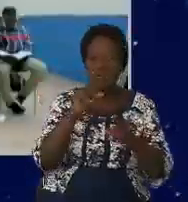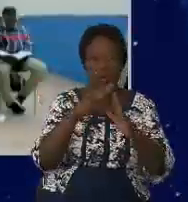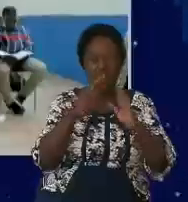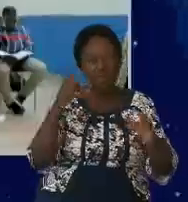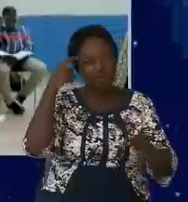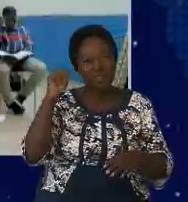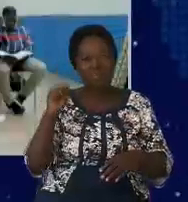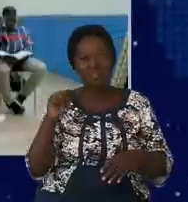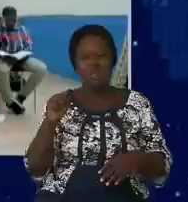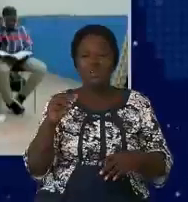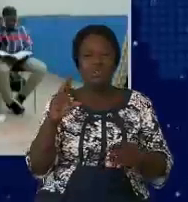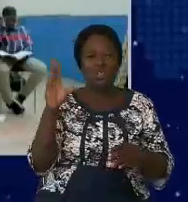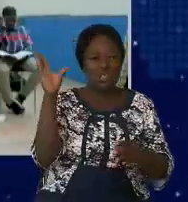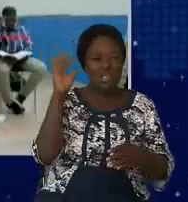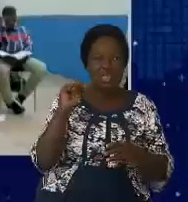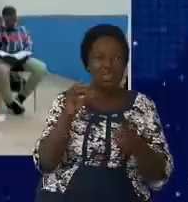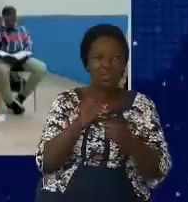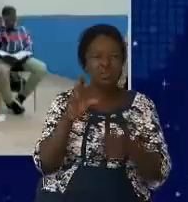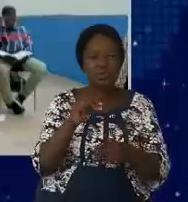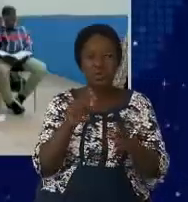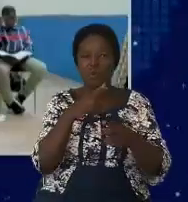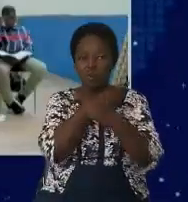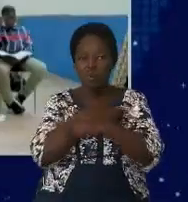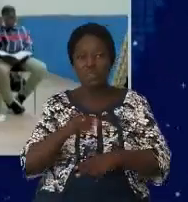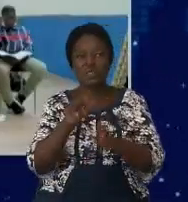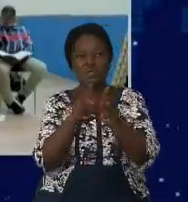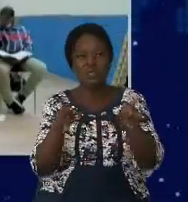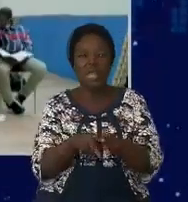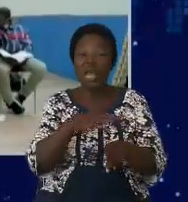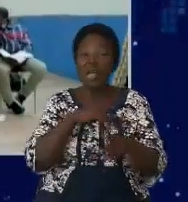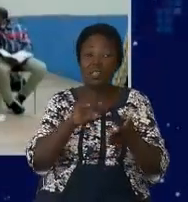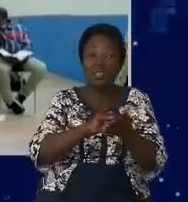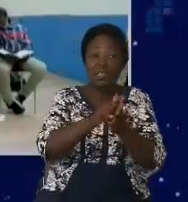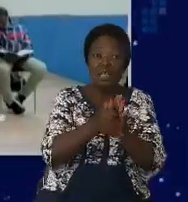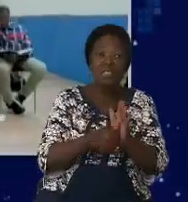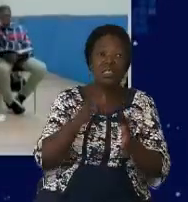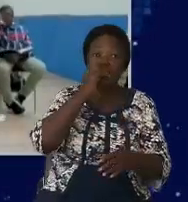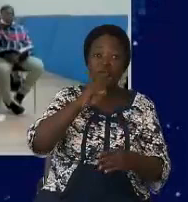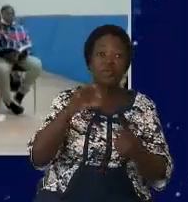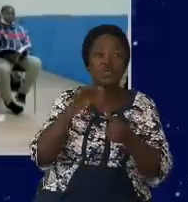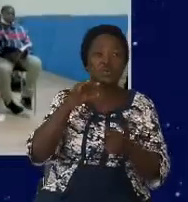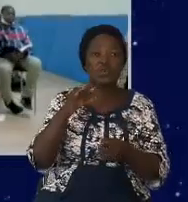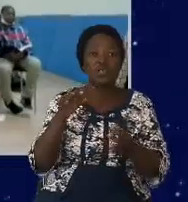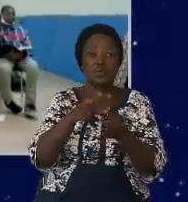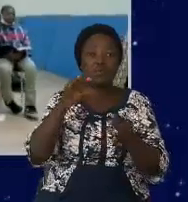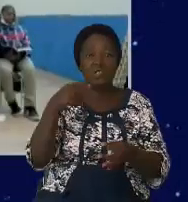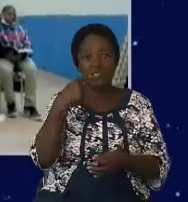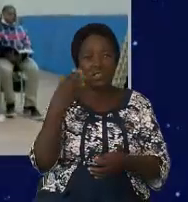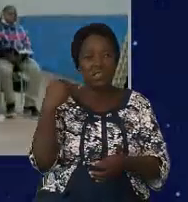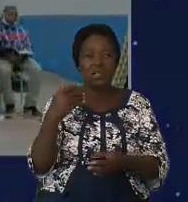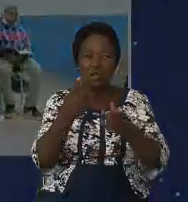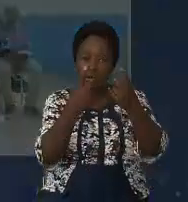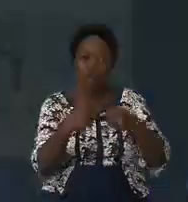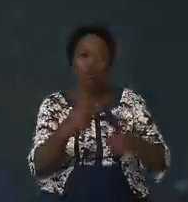No accommodation. Did you? No habitation. Did you? No resting place. And this evil